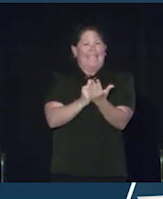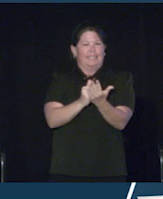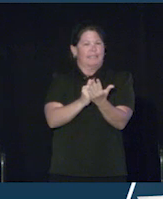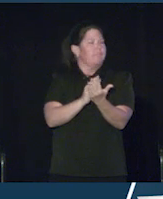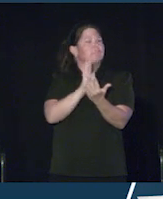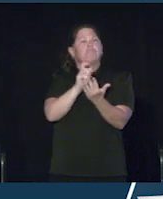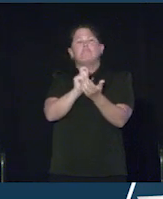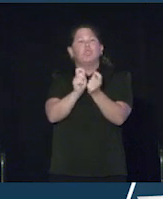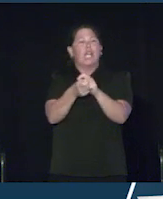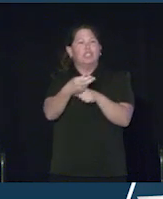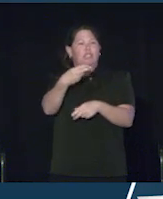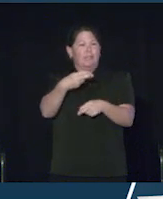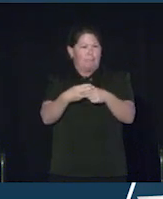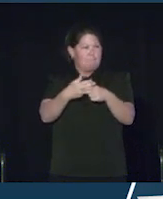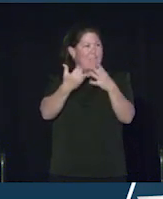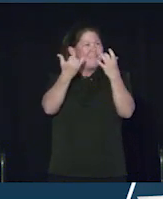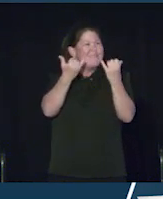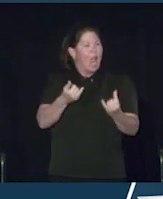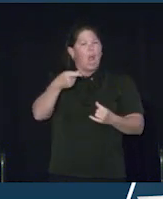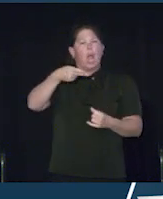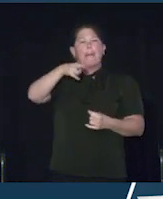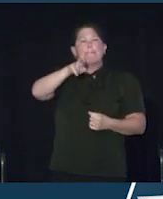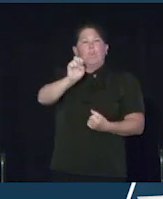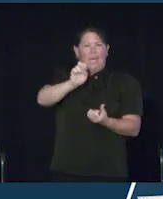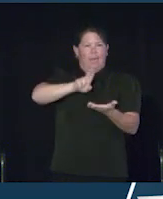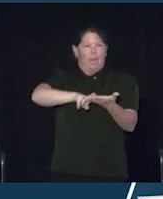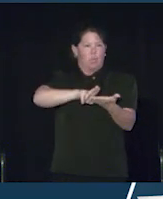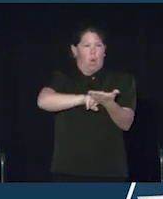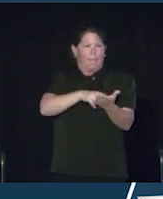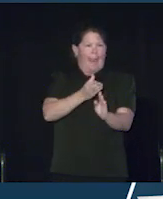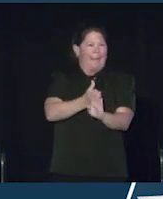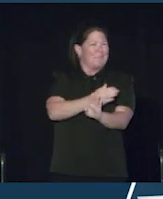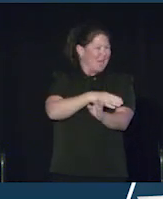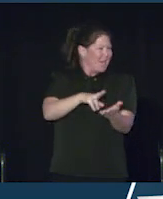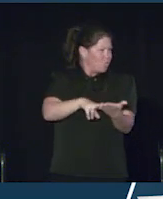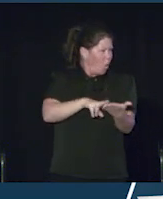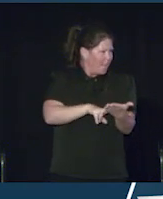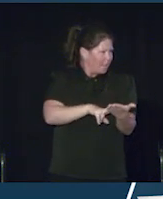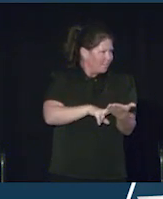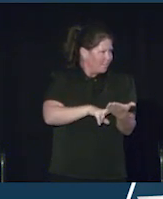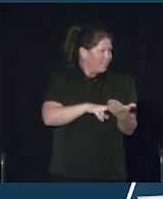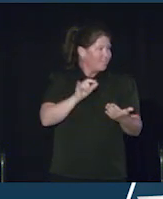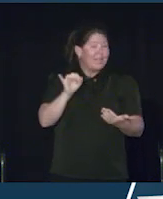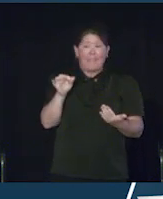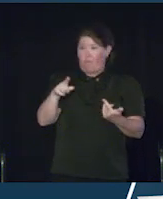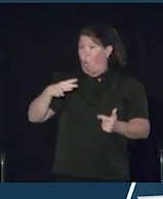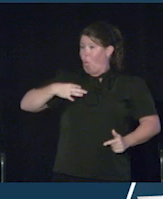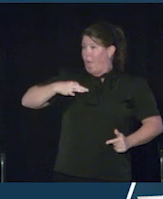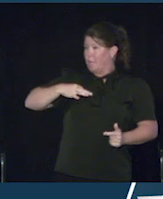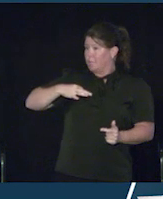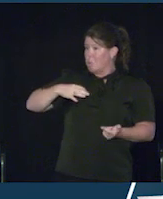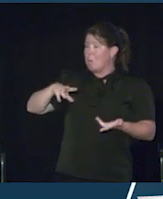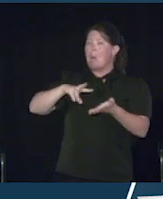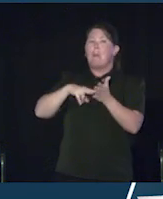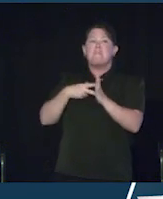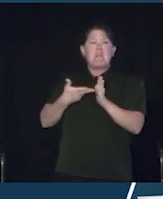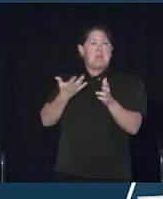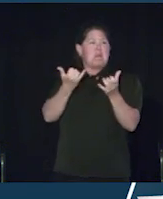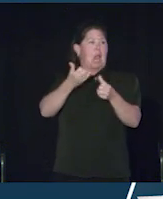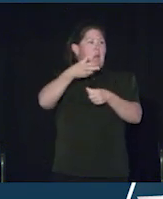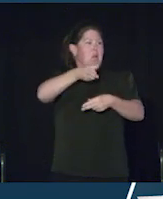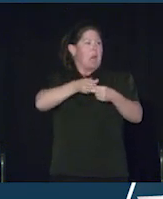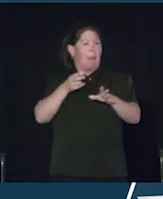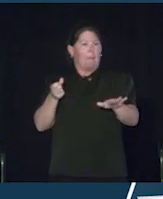pre-enrollment. Individuals who are determined eligible for APD, they have a level of care that meets